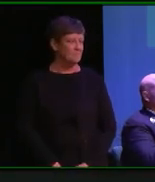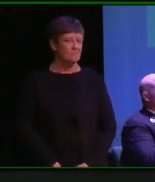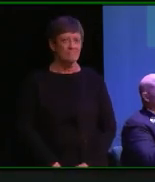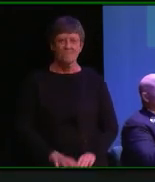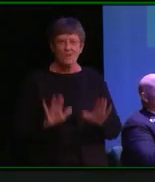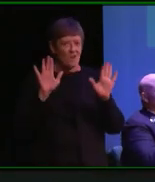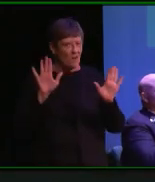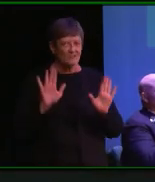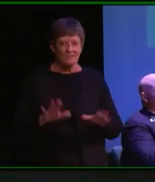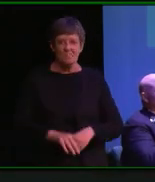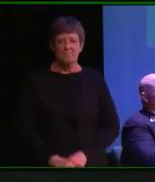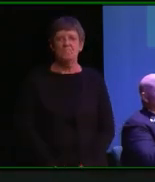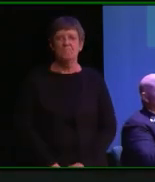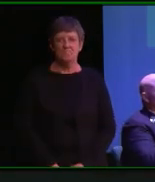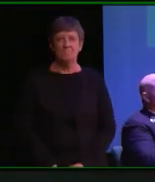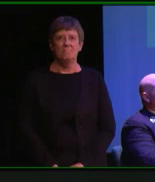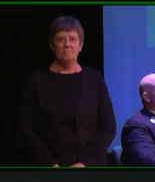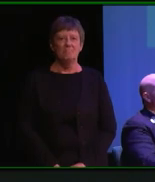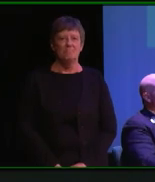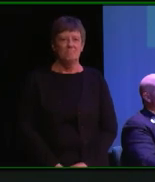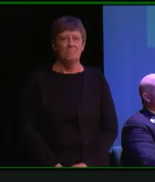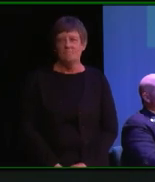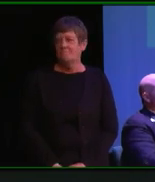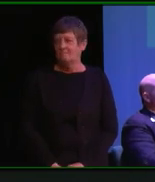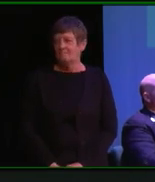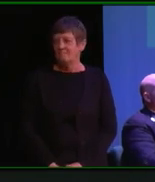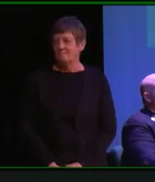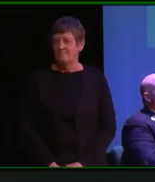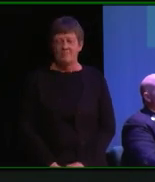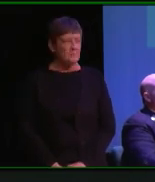Awesome. I love it.